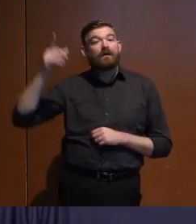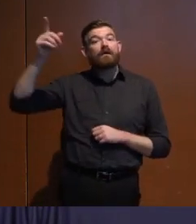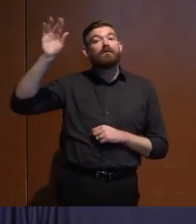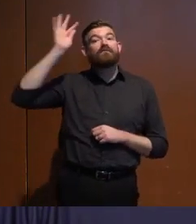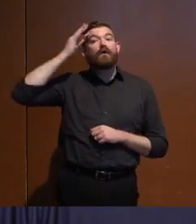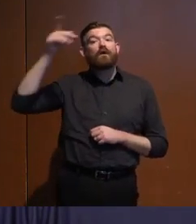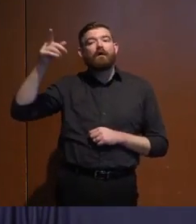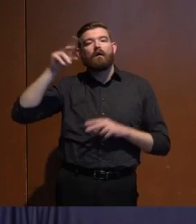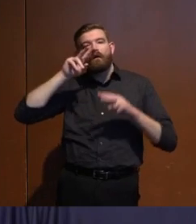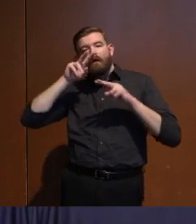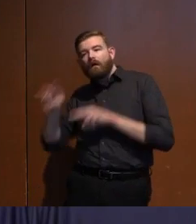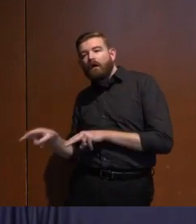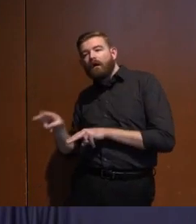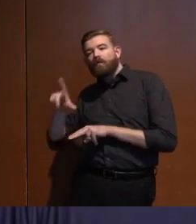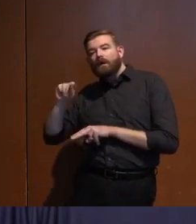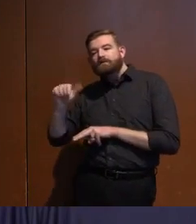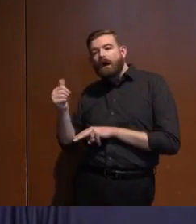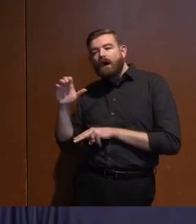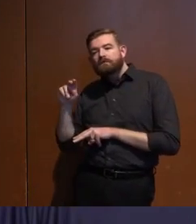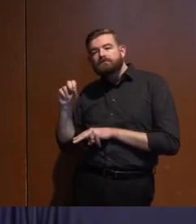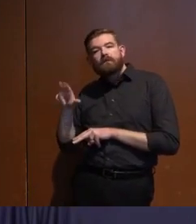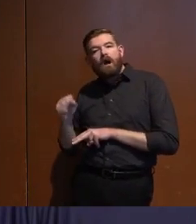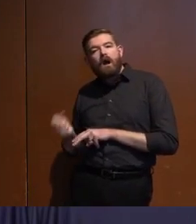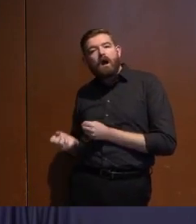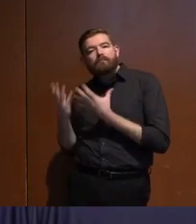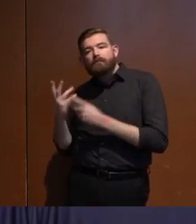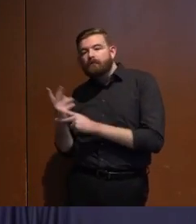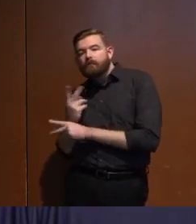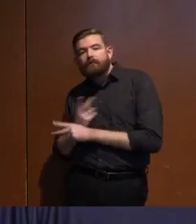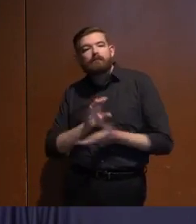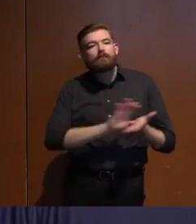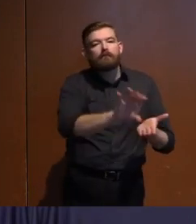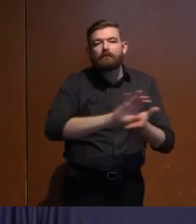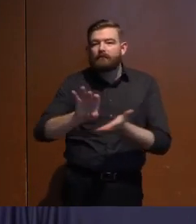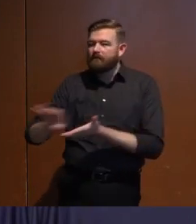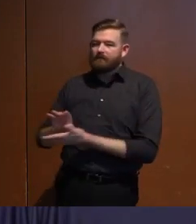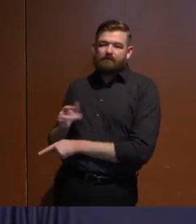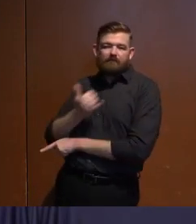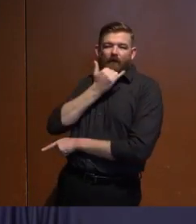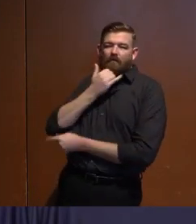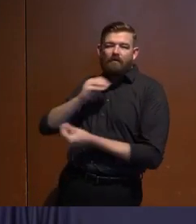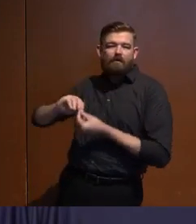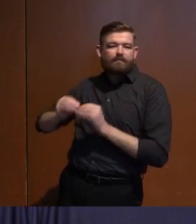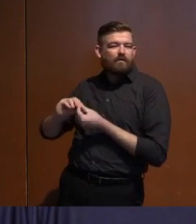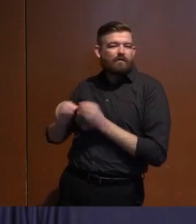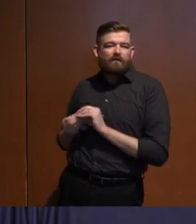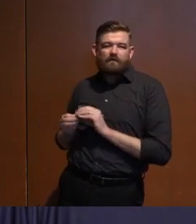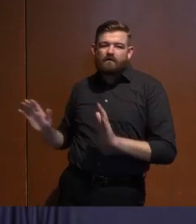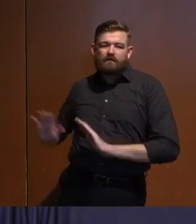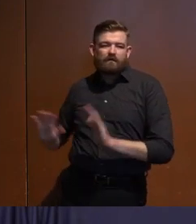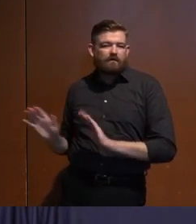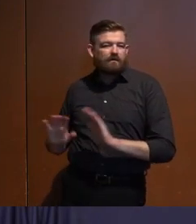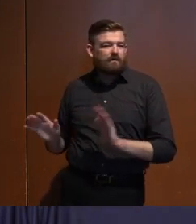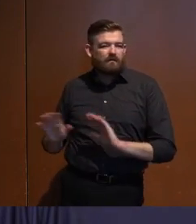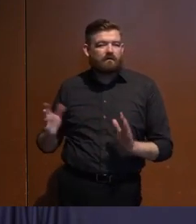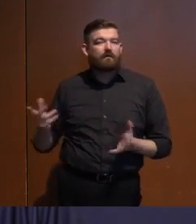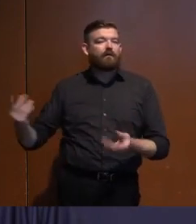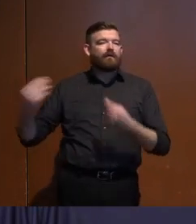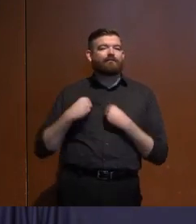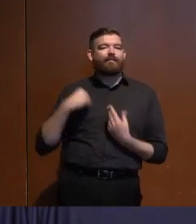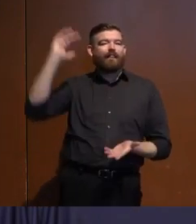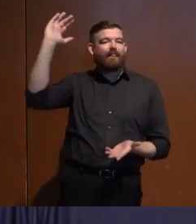moment. Please go online, as you can see behind me, 2020census.gov, and make sure you are counted in the